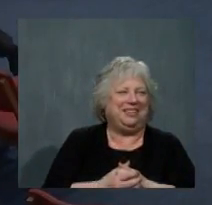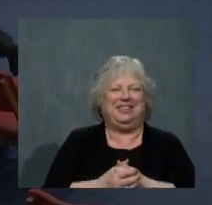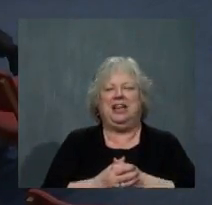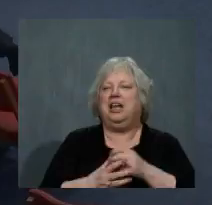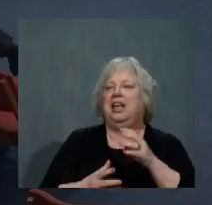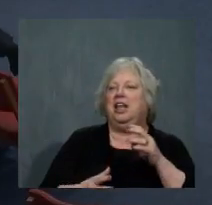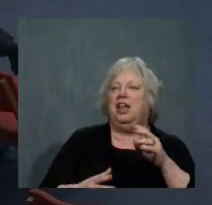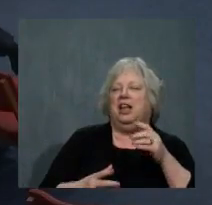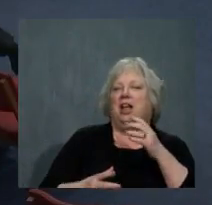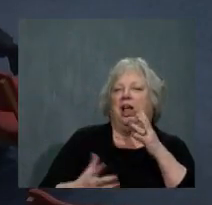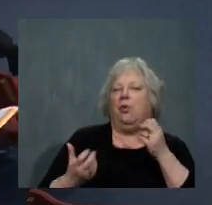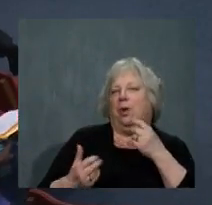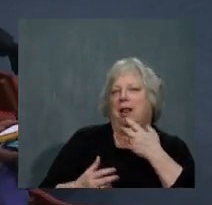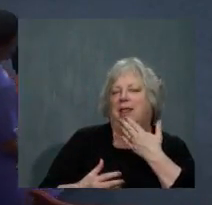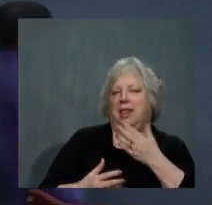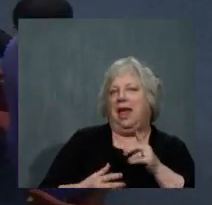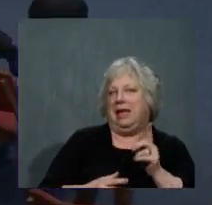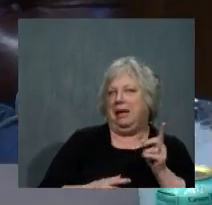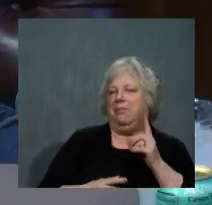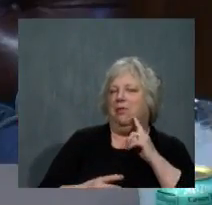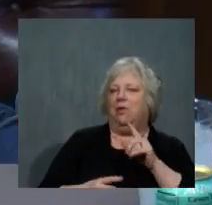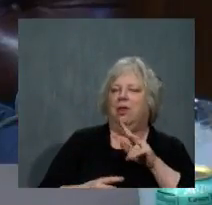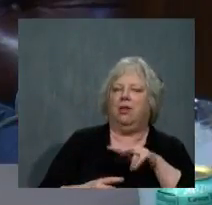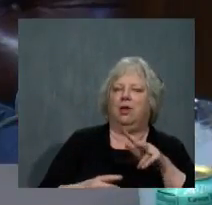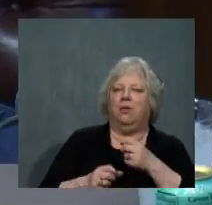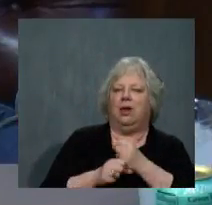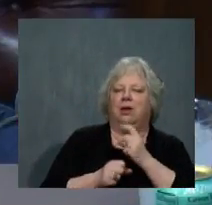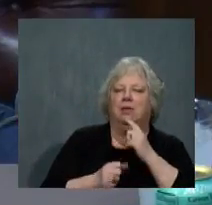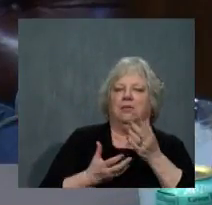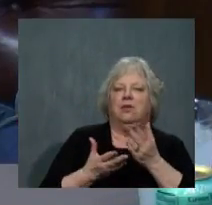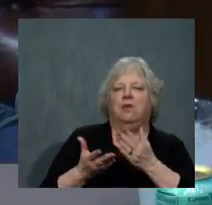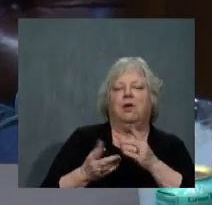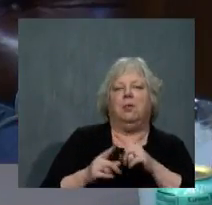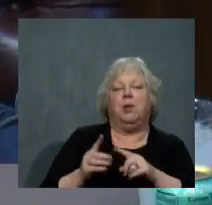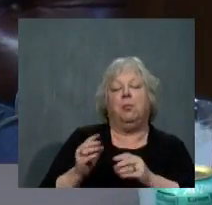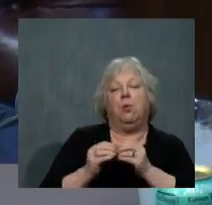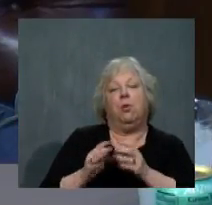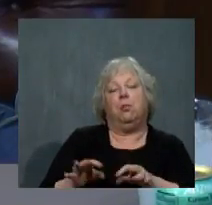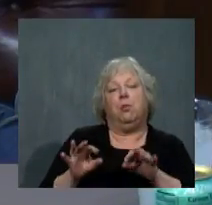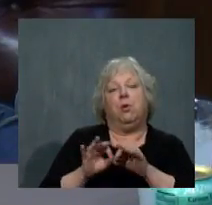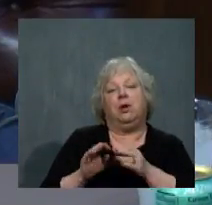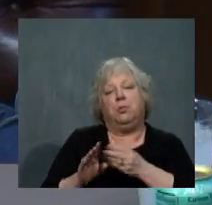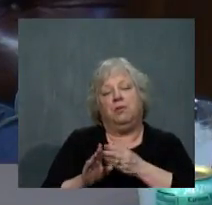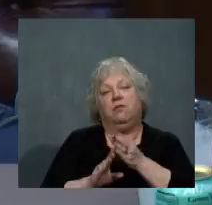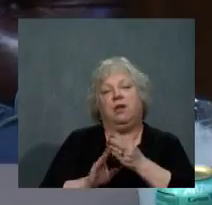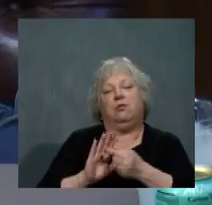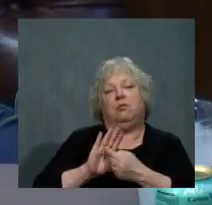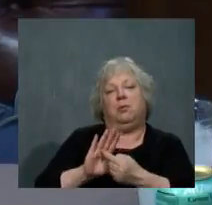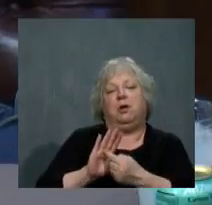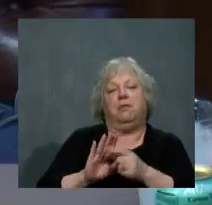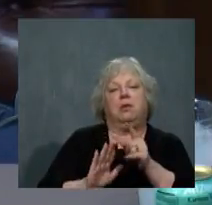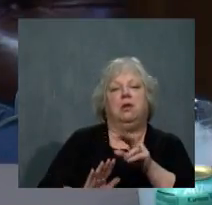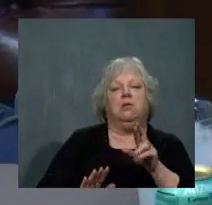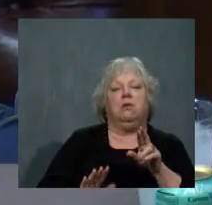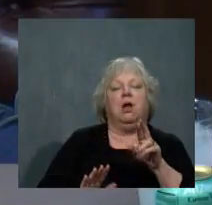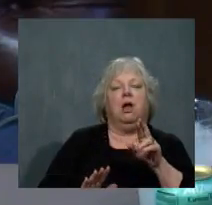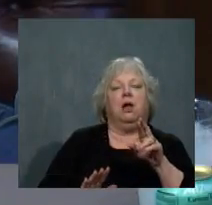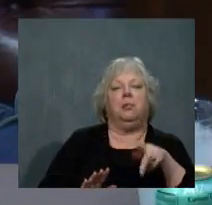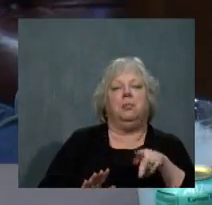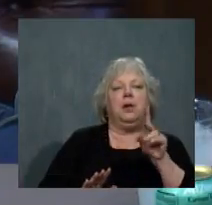Mayor, I just want to certainly thank him for his 33 years of service, but more importantly, his professional representation of our Little Rock Police Department. I think he carried himself